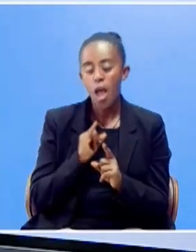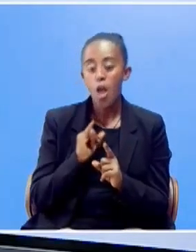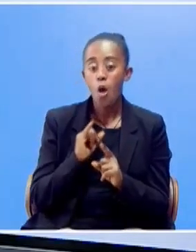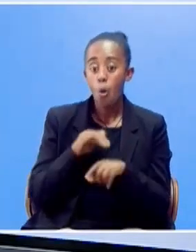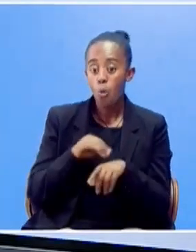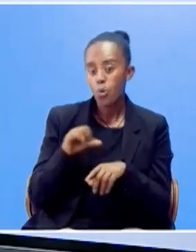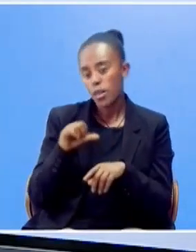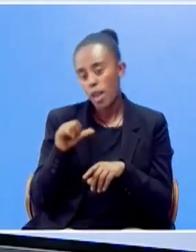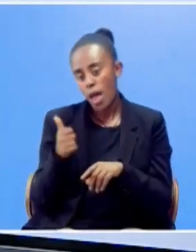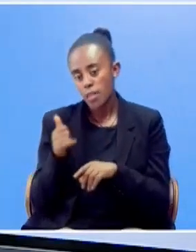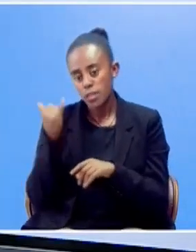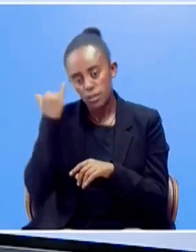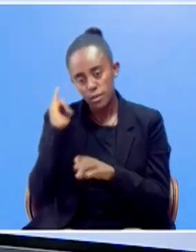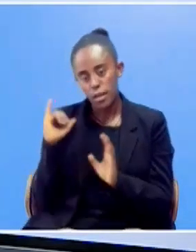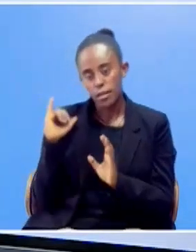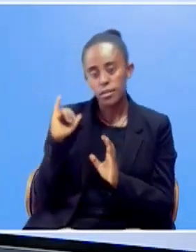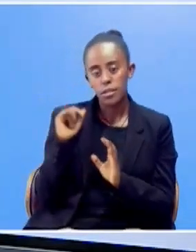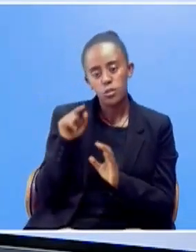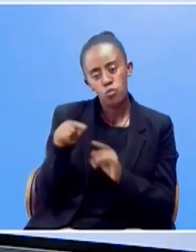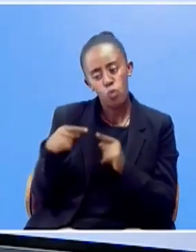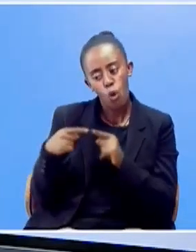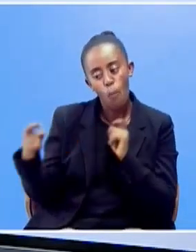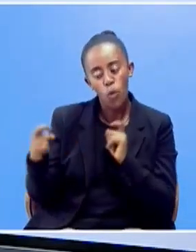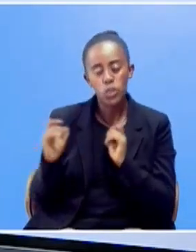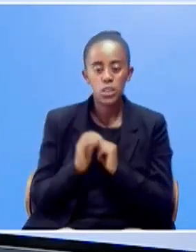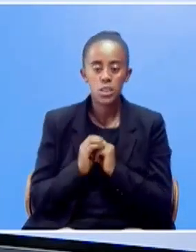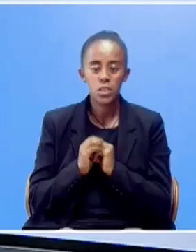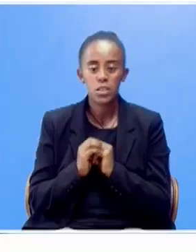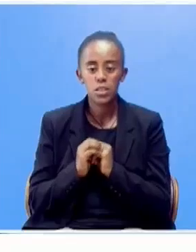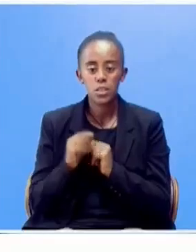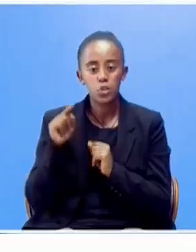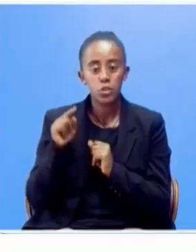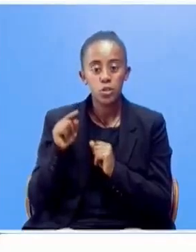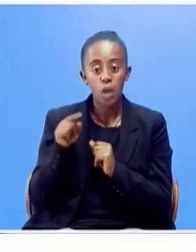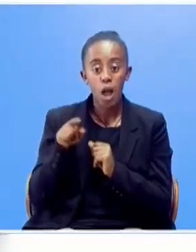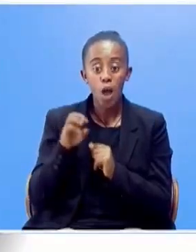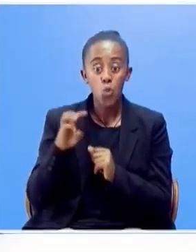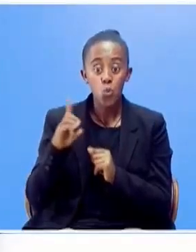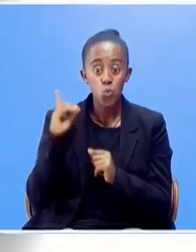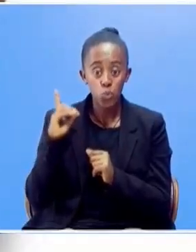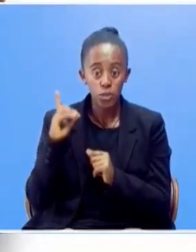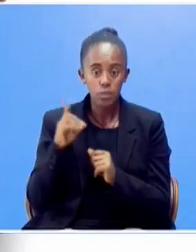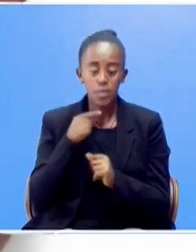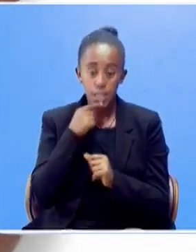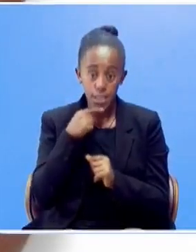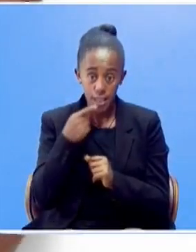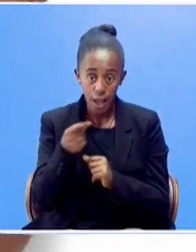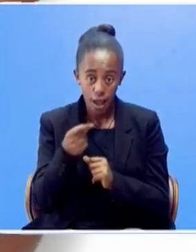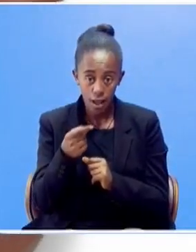Or I would say the opposite. Okay? I would say